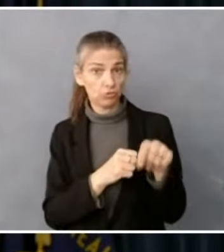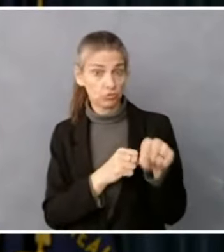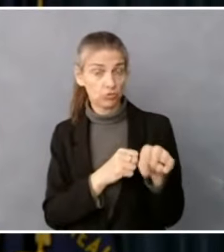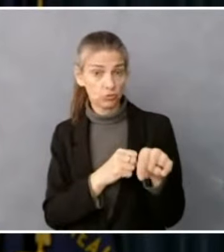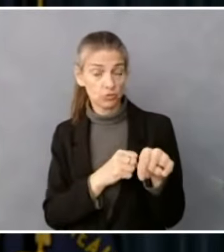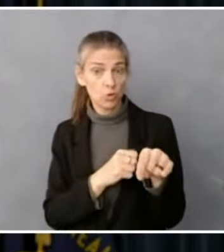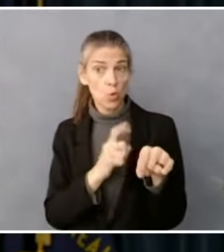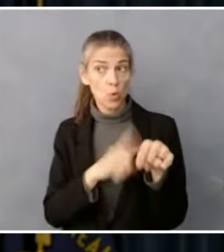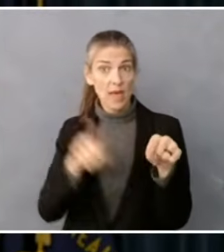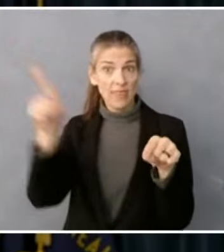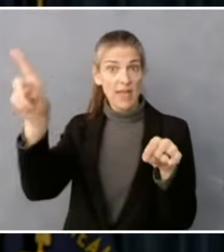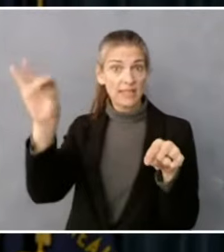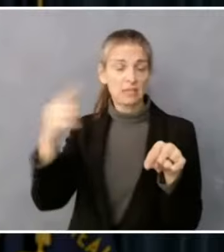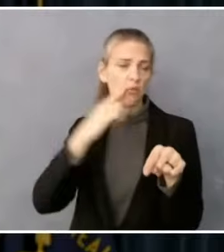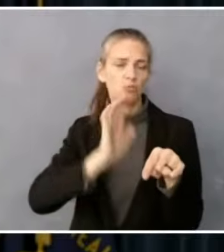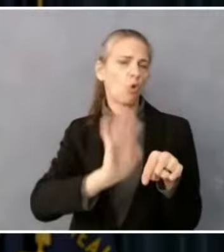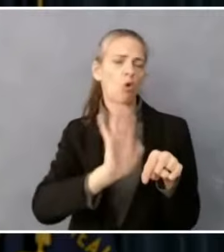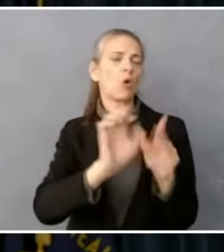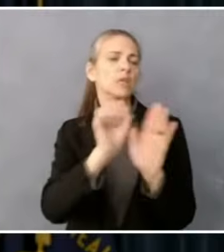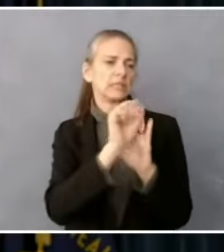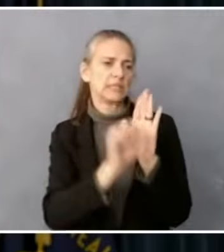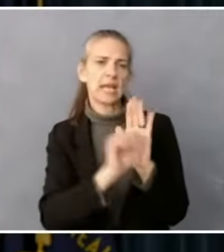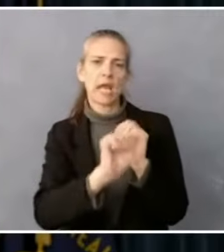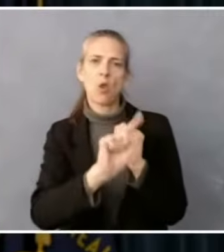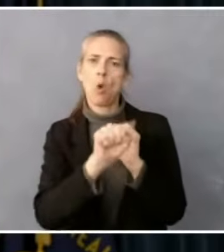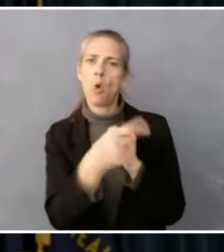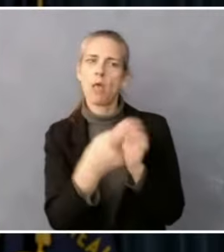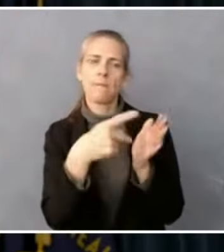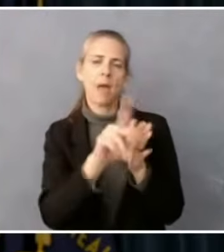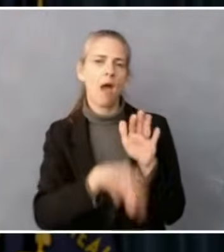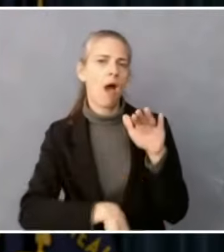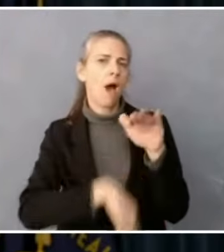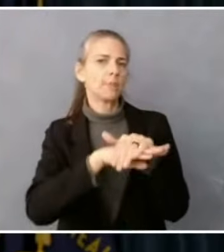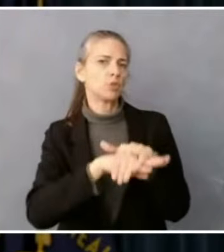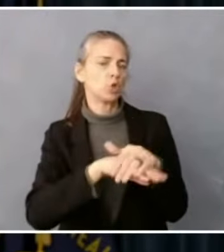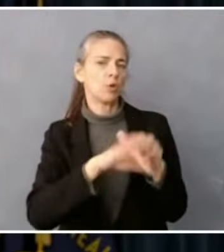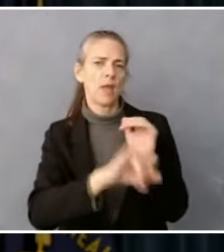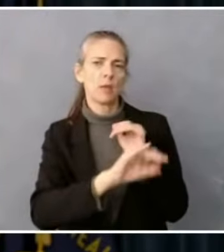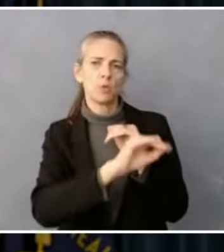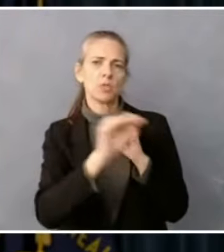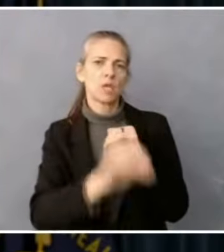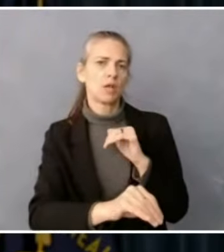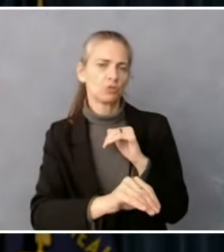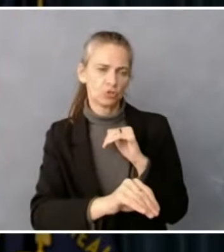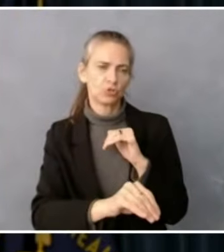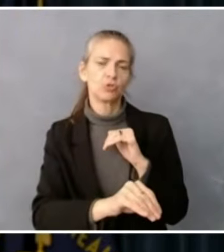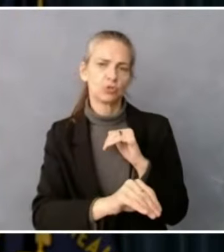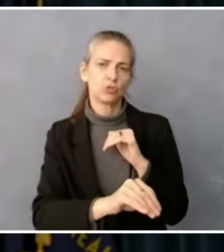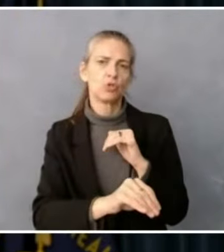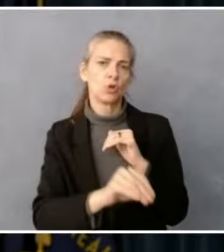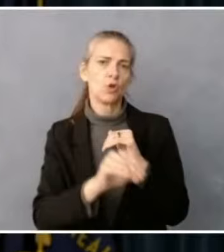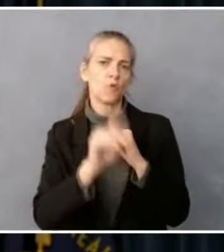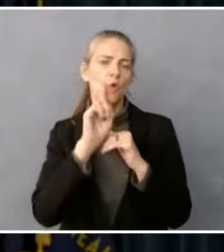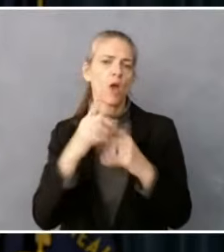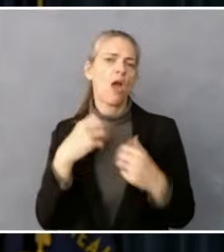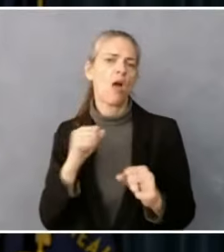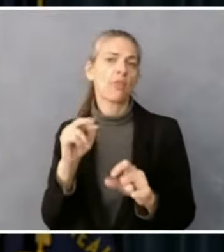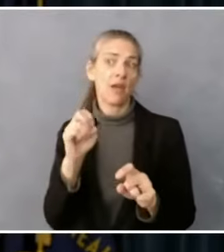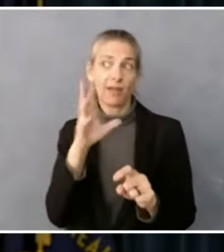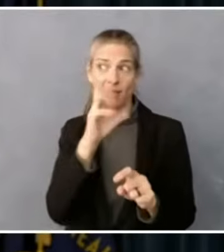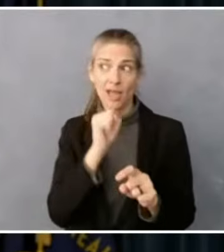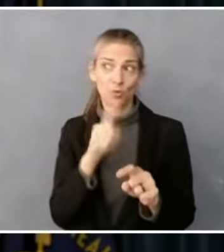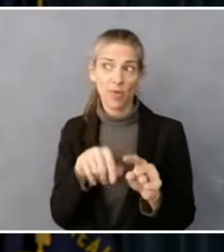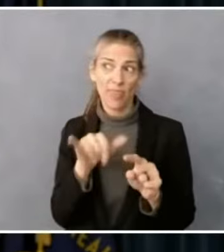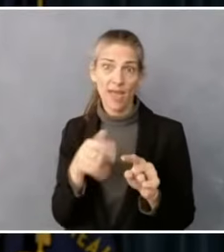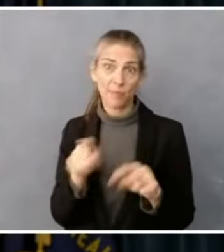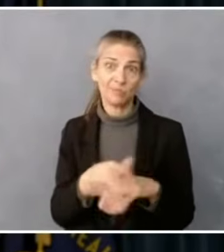done is say, no, the state can only pay a certain percentage into that cost for the employee's health care. Well, guess what that would do? It